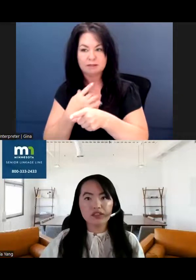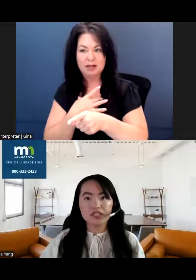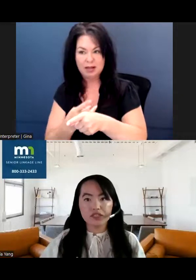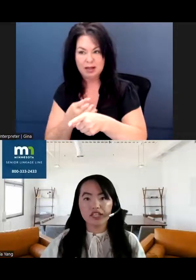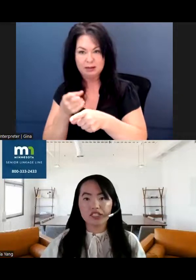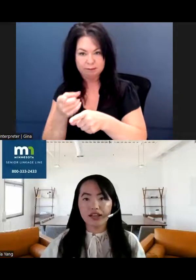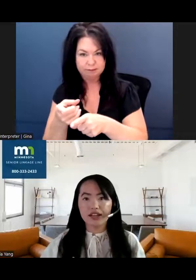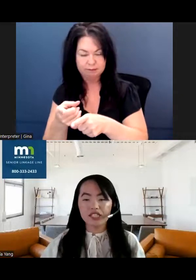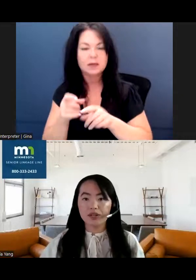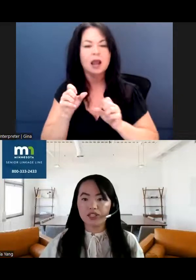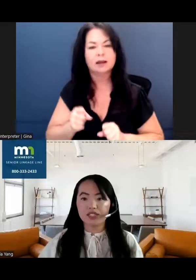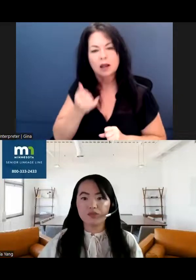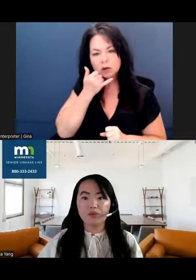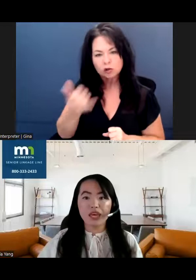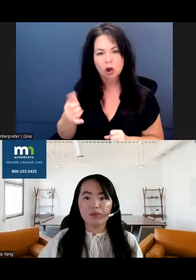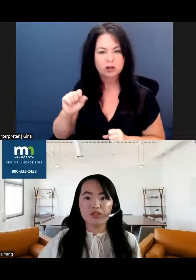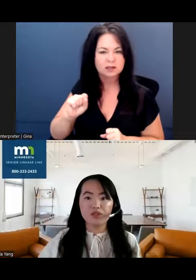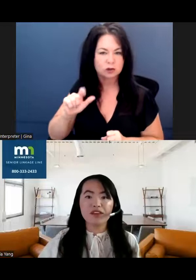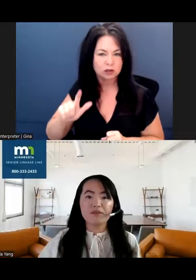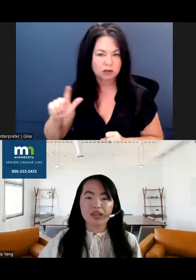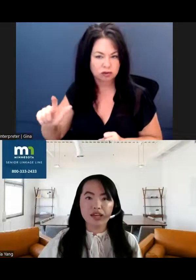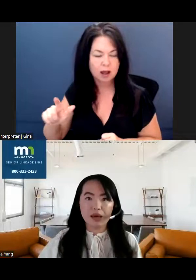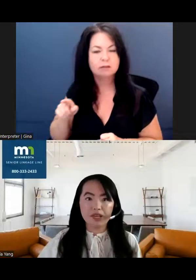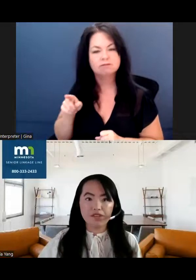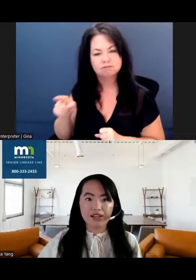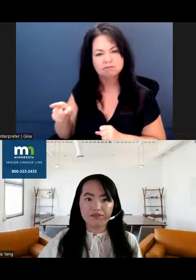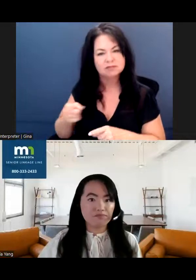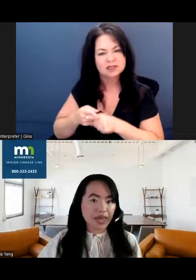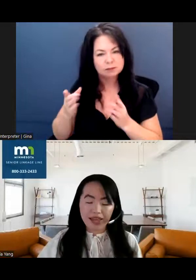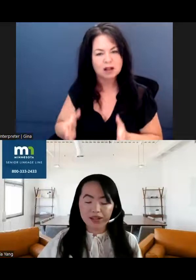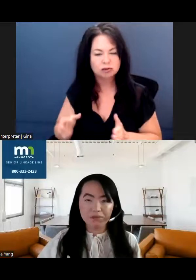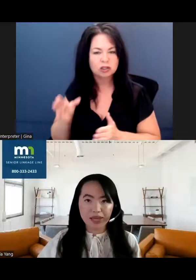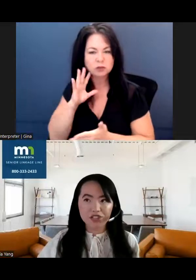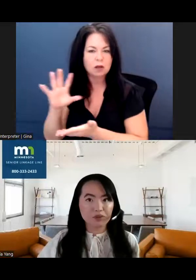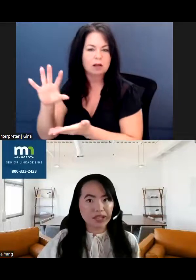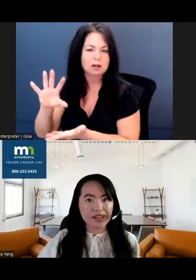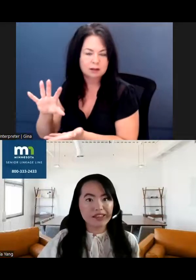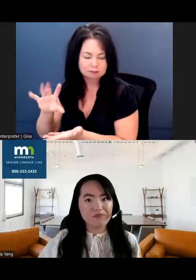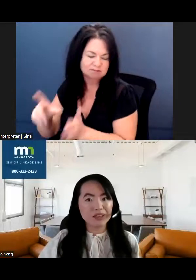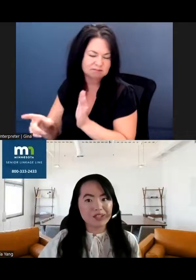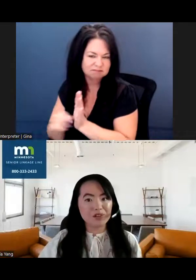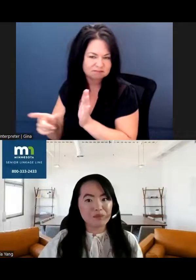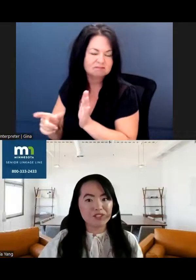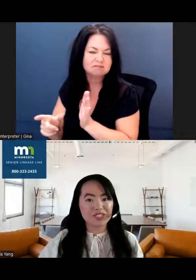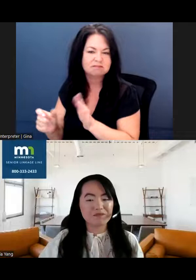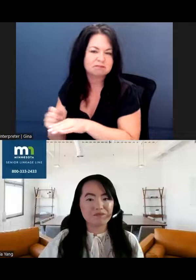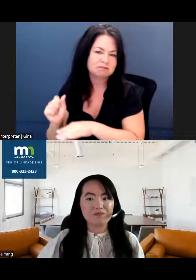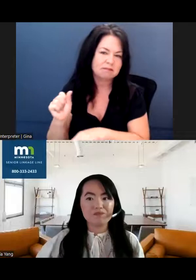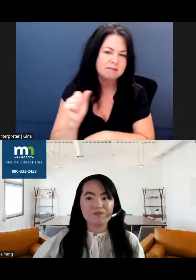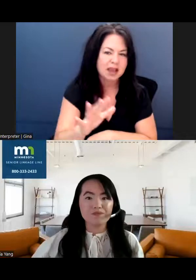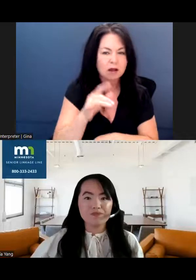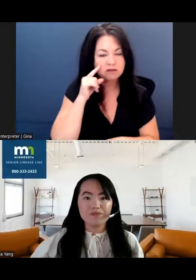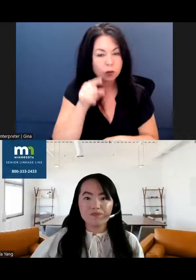can call the Senior LinkAgeLine, and a specialist will be able to make a copy of that page or plan and then mail it to your home address.